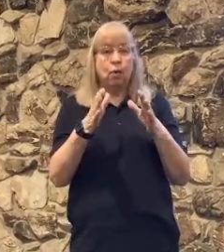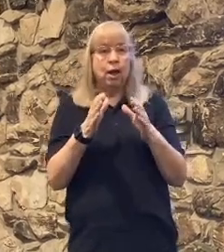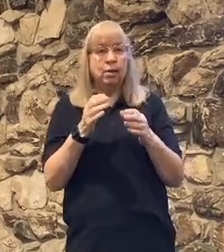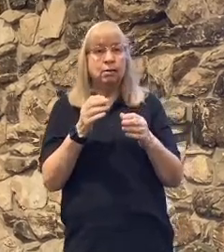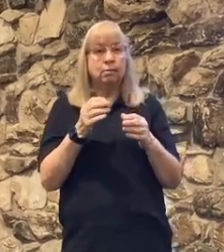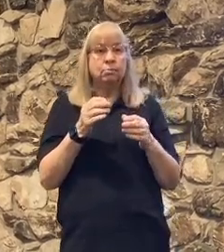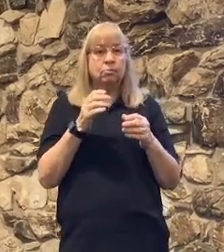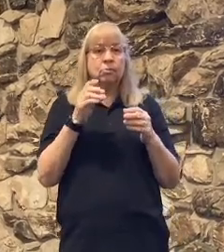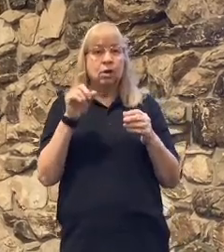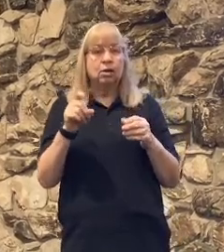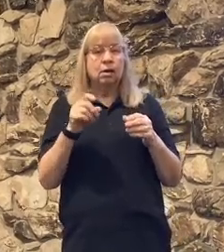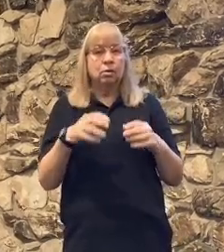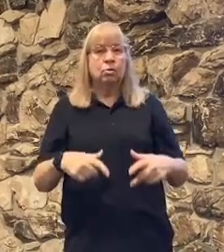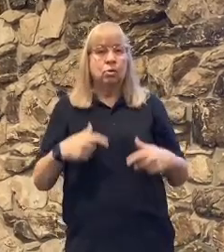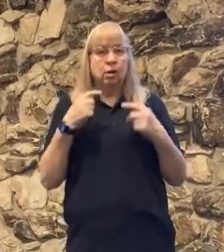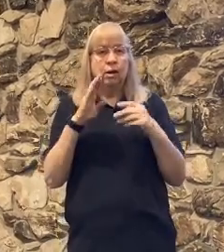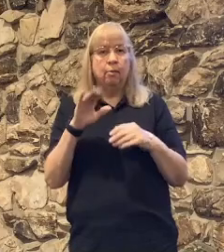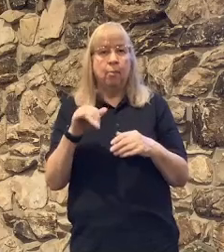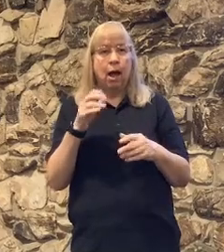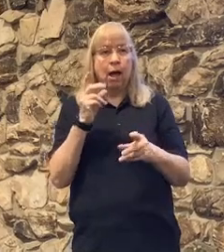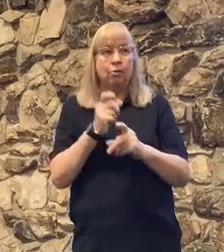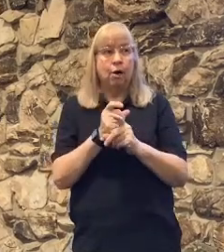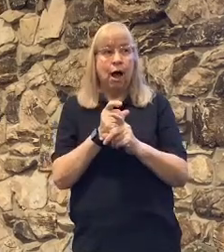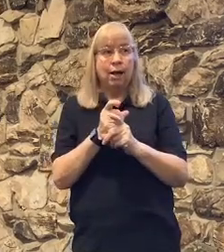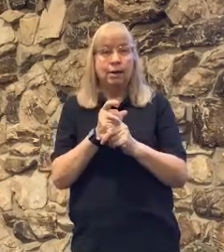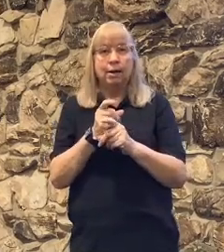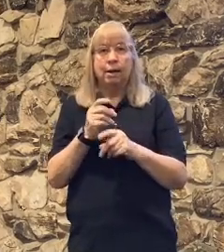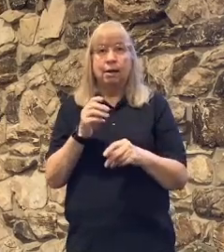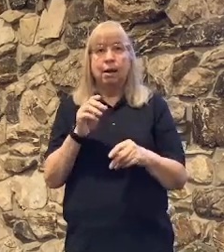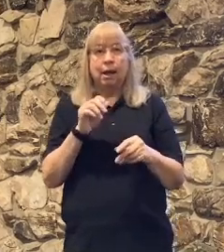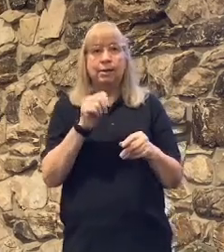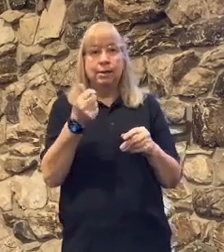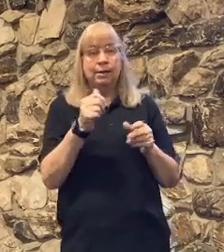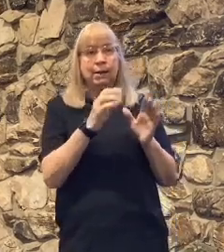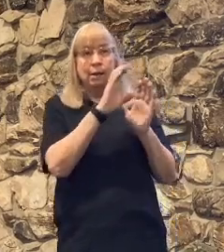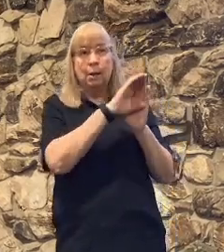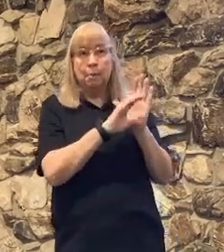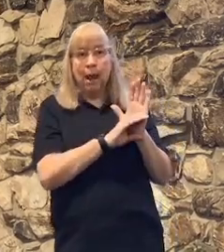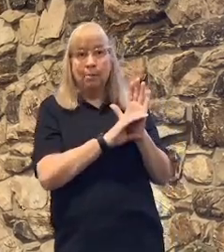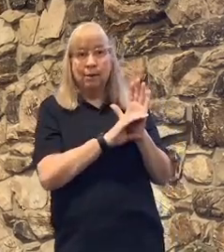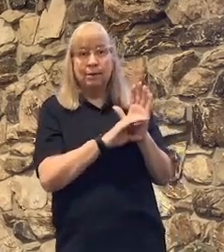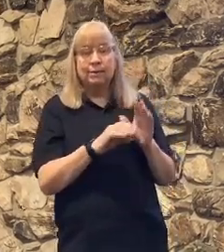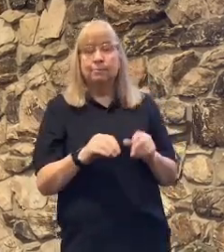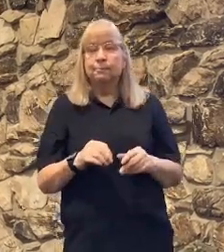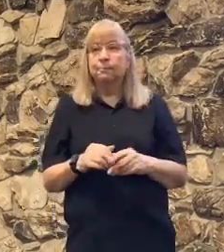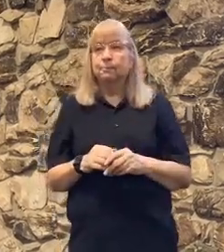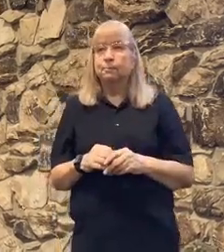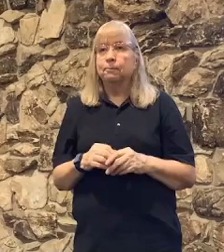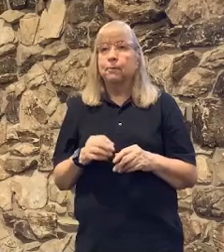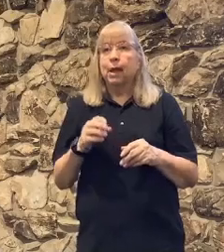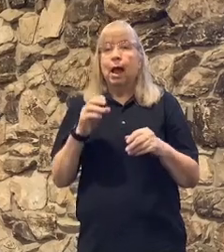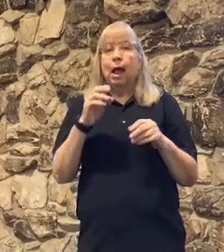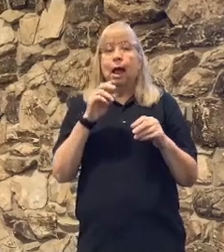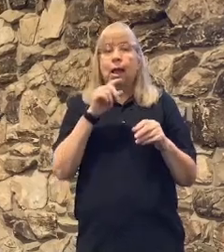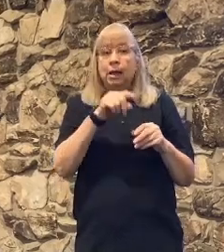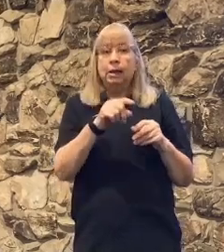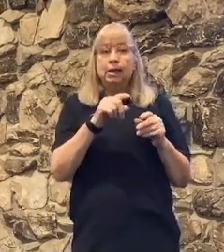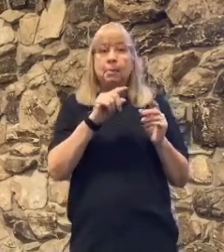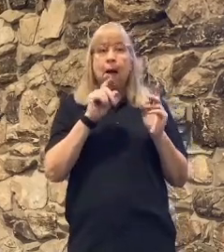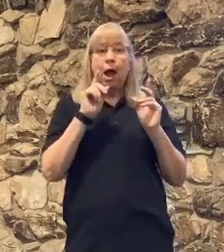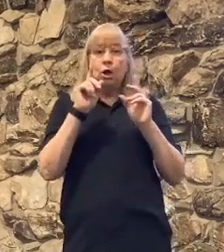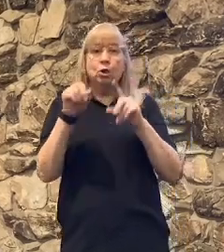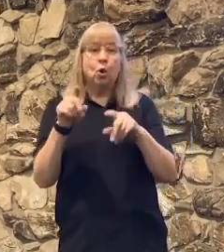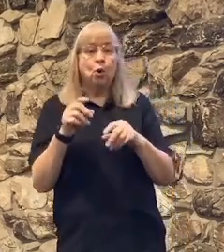by, right? Like the Ten Commandments. So Nehemiah goes and he sends